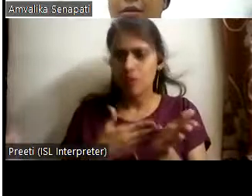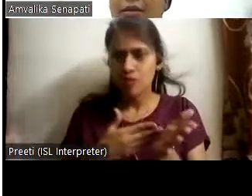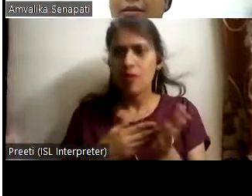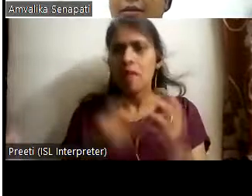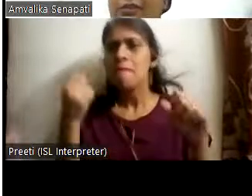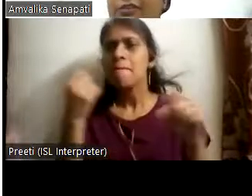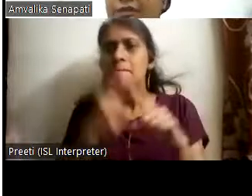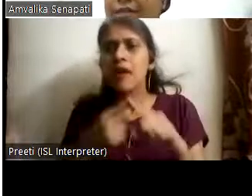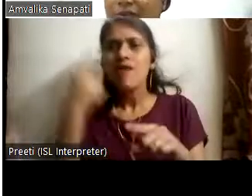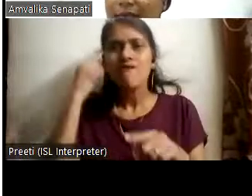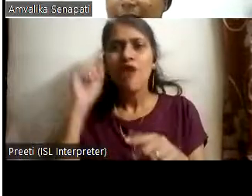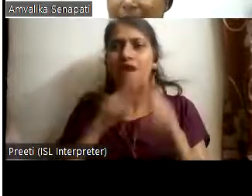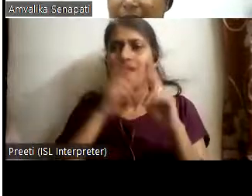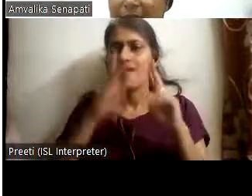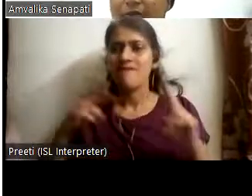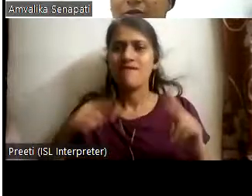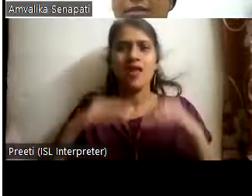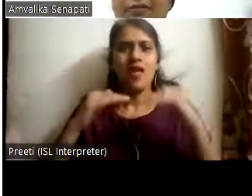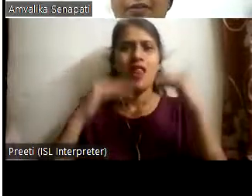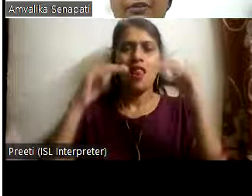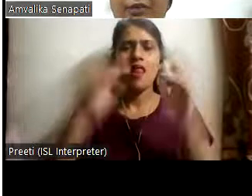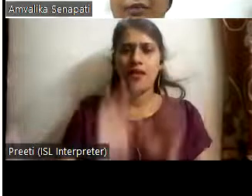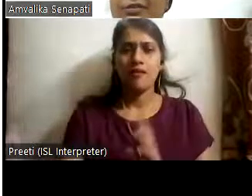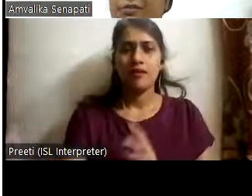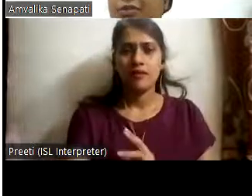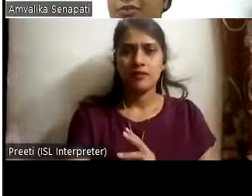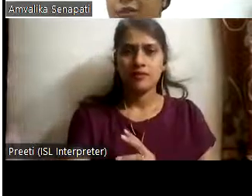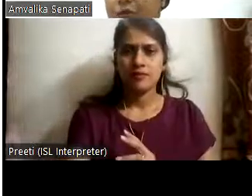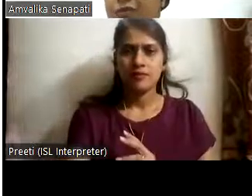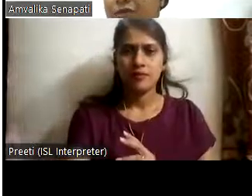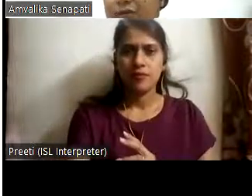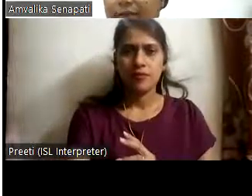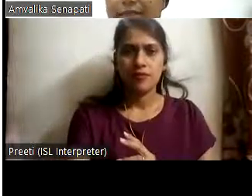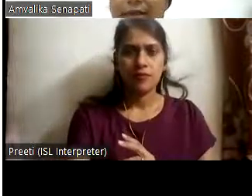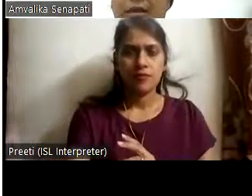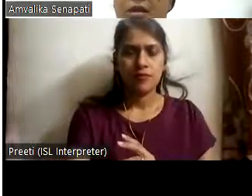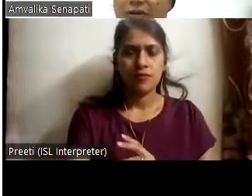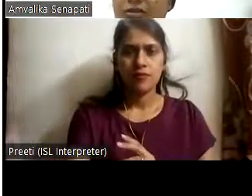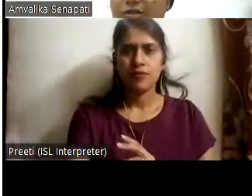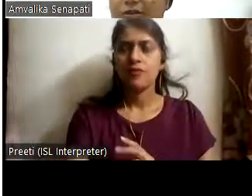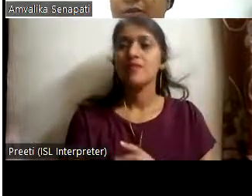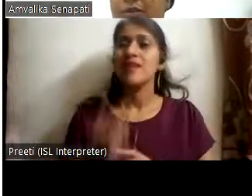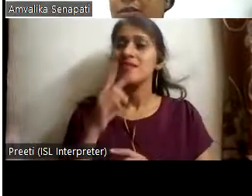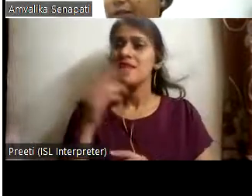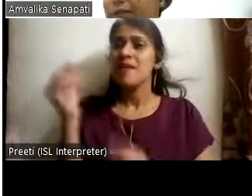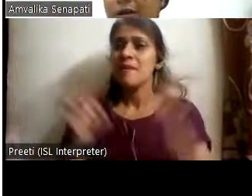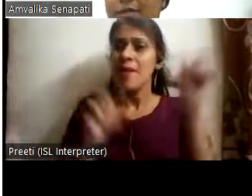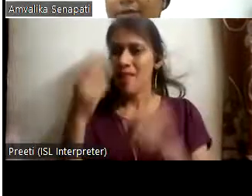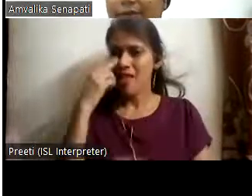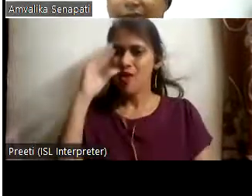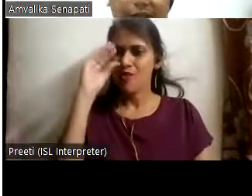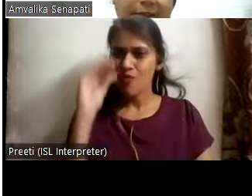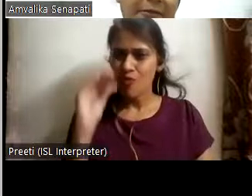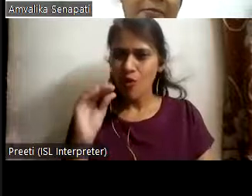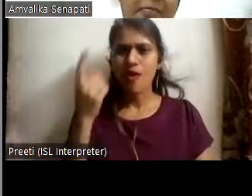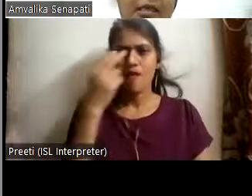the level difference actually happening. So these are very difficult for somebody with low vision to understand. Not just low vision, even for us, it is